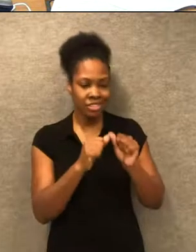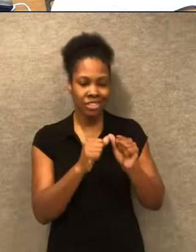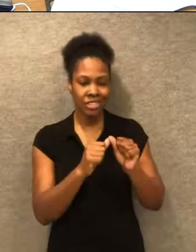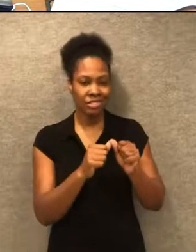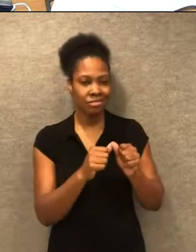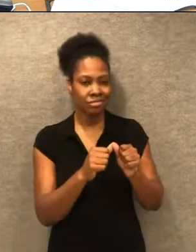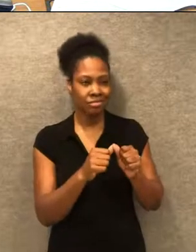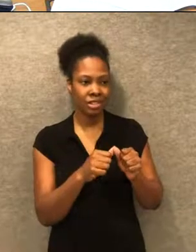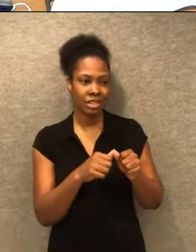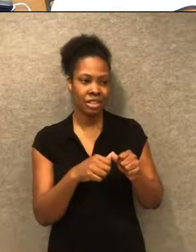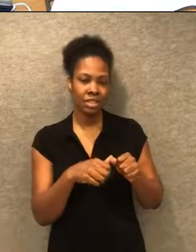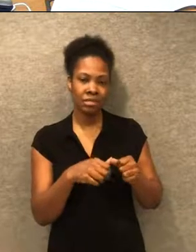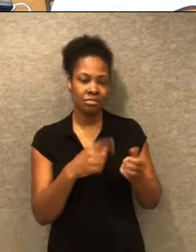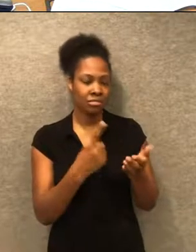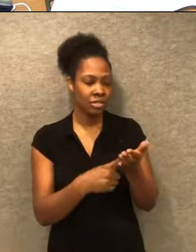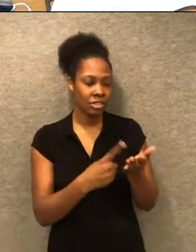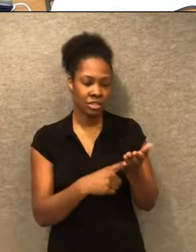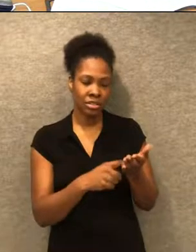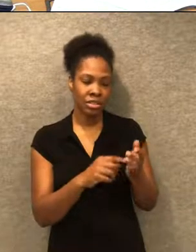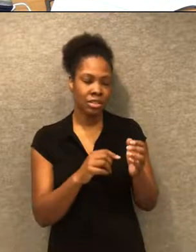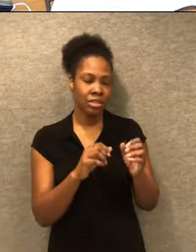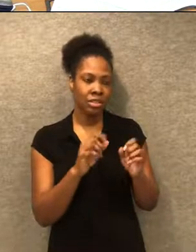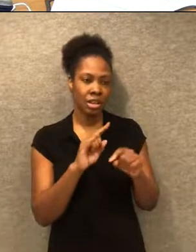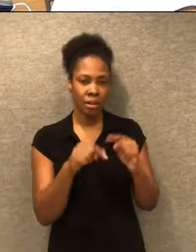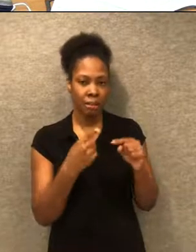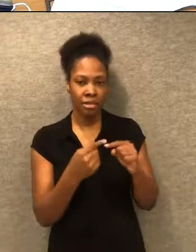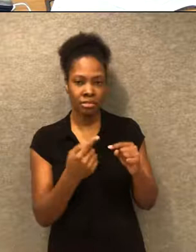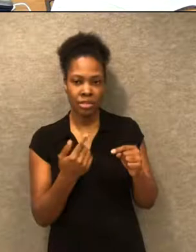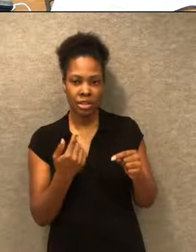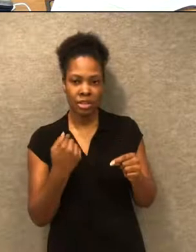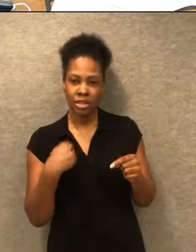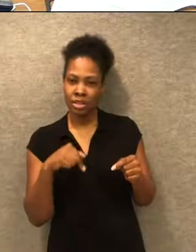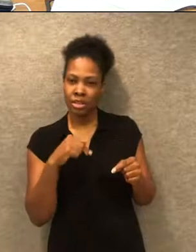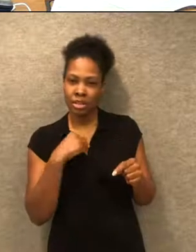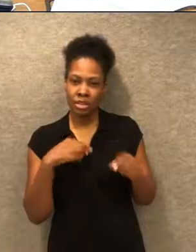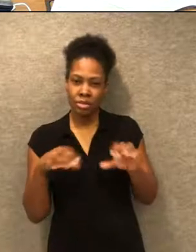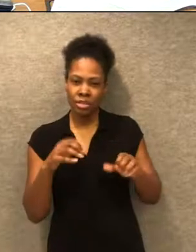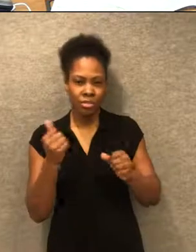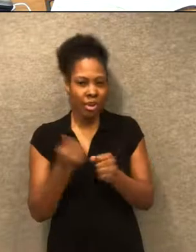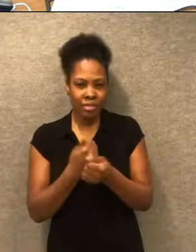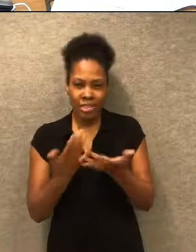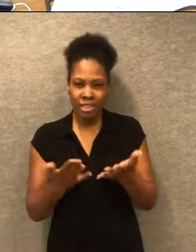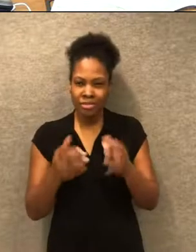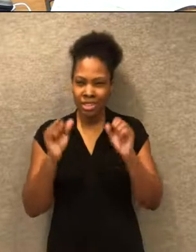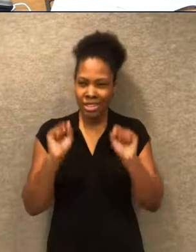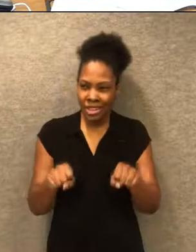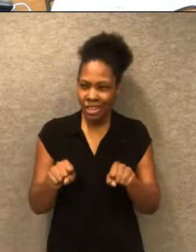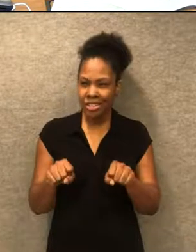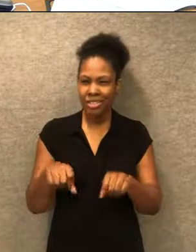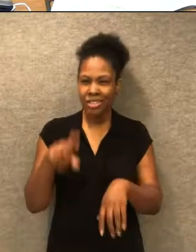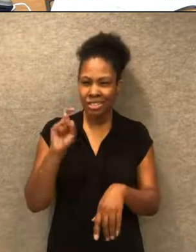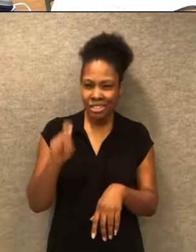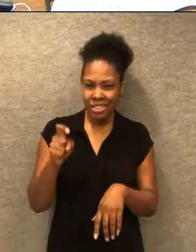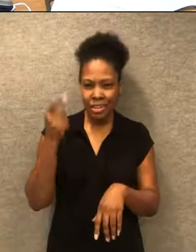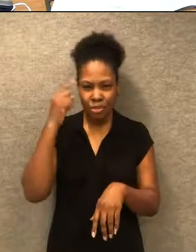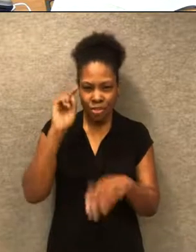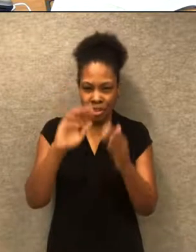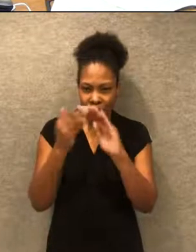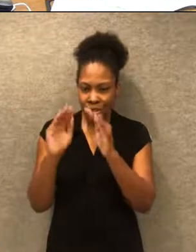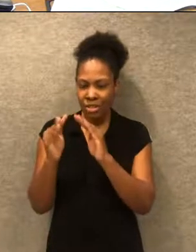we have, could have, and needed to do in the community? So my question is, how do you